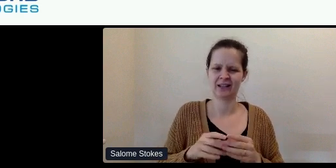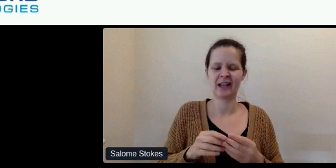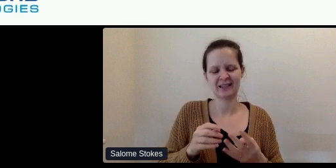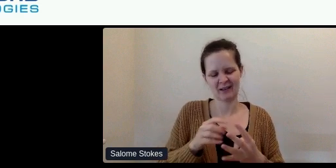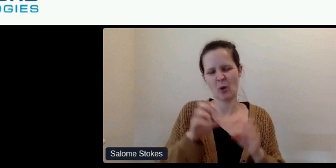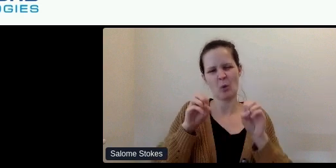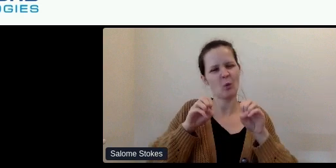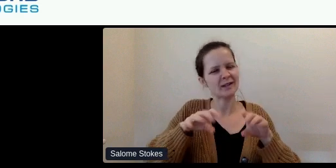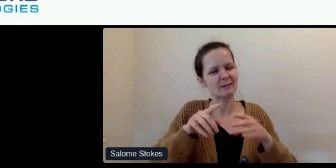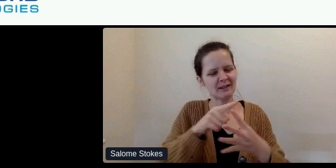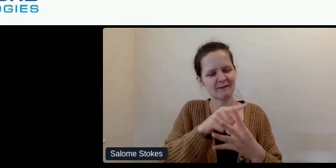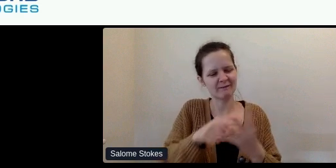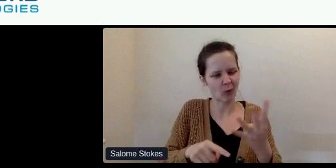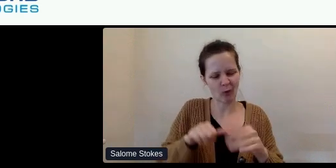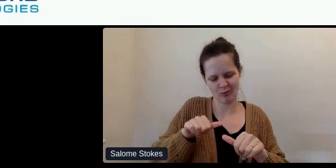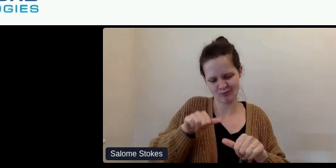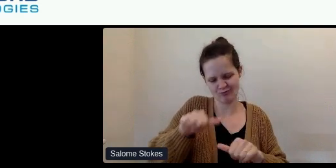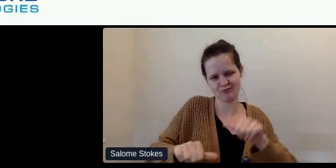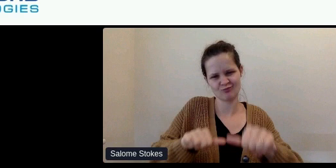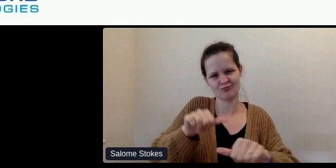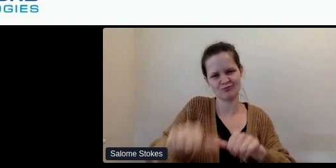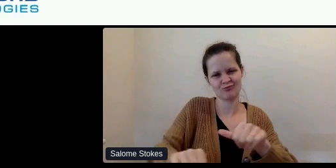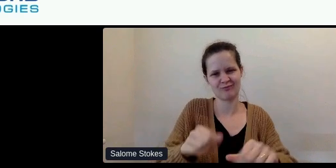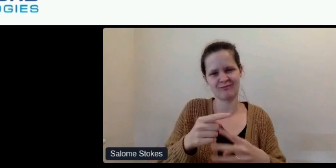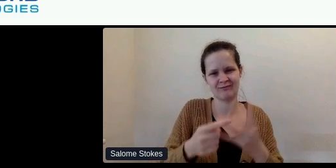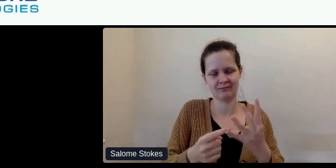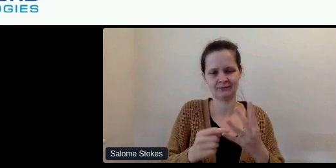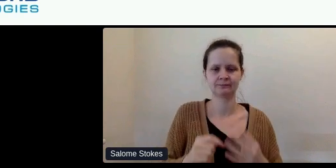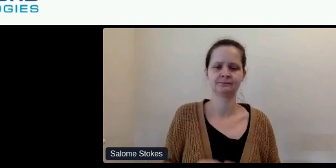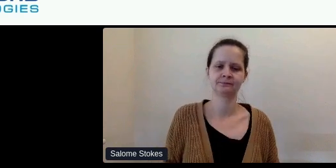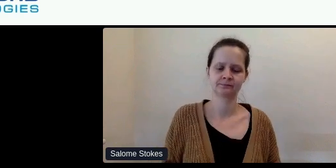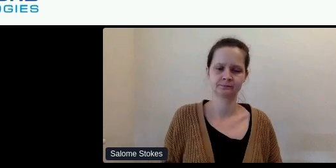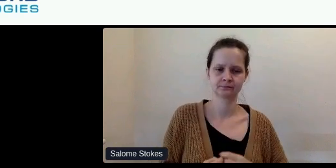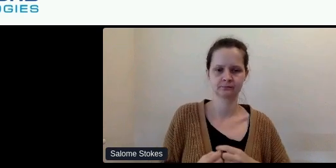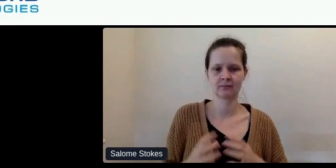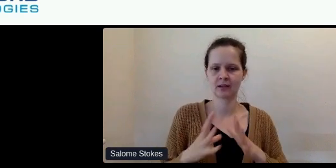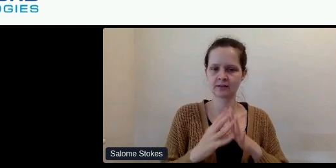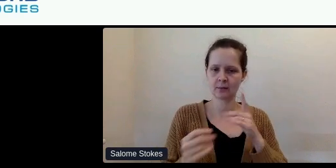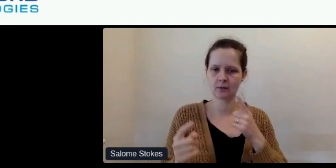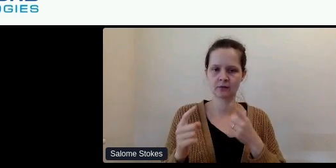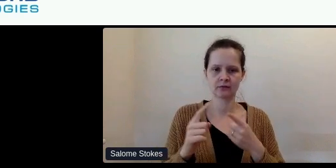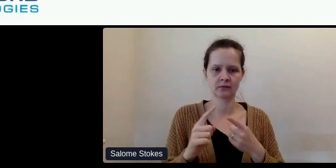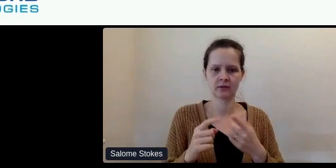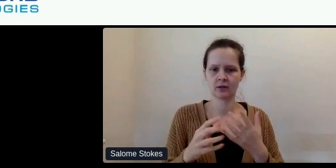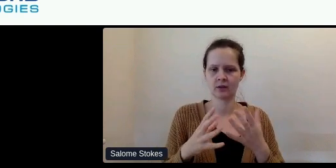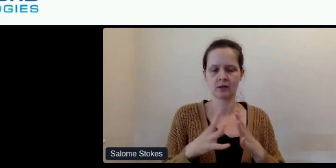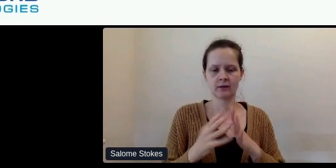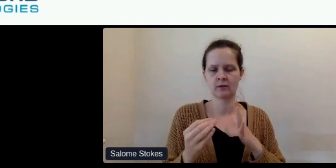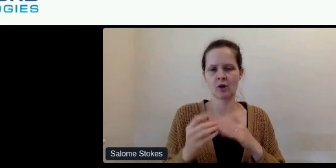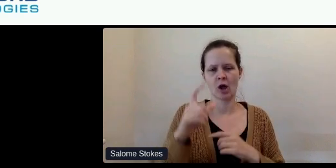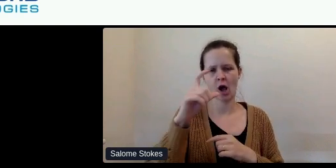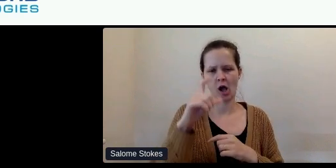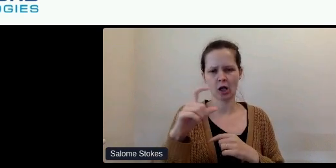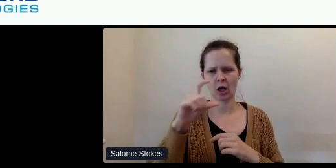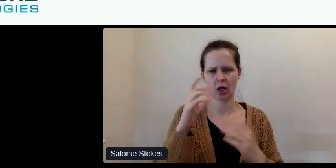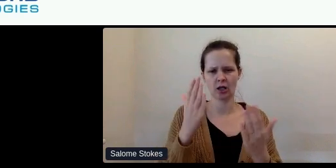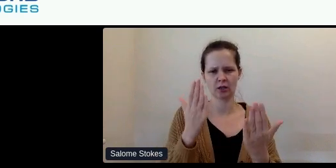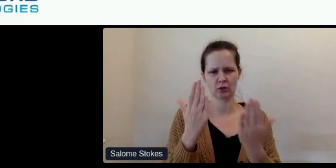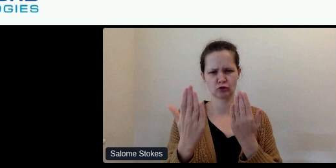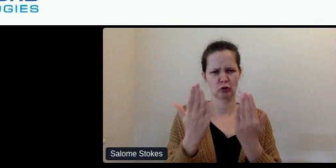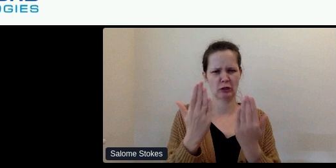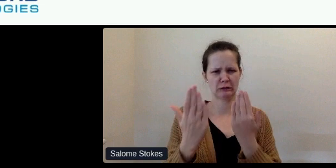And it guides you through a lot of it. It tells you, for example, if you have color contrast issues in the document, what color contrast,